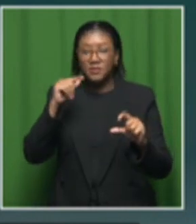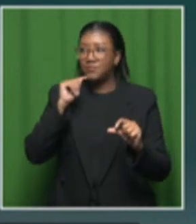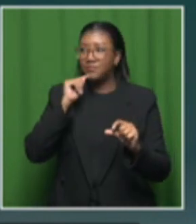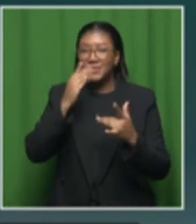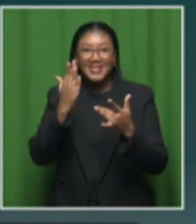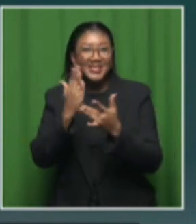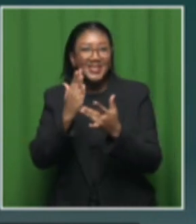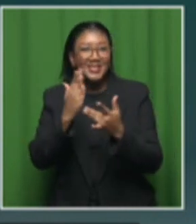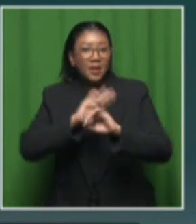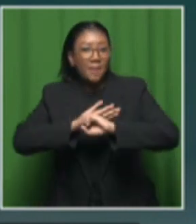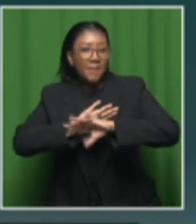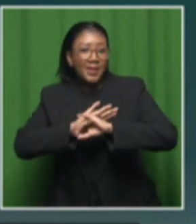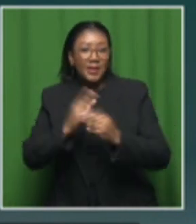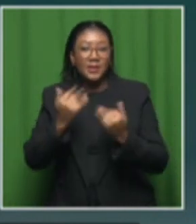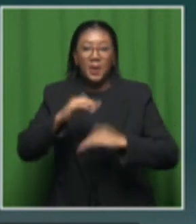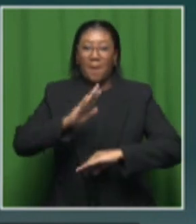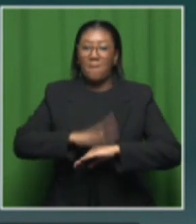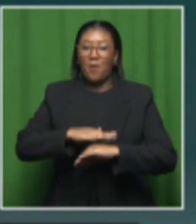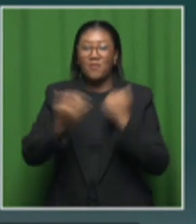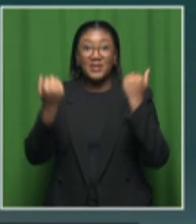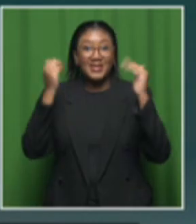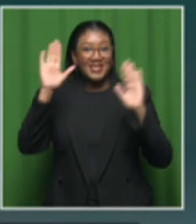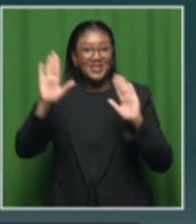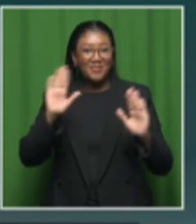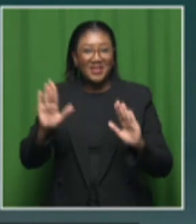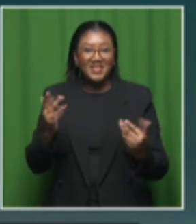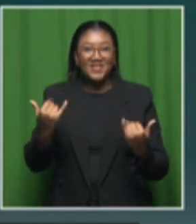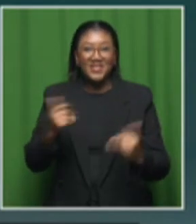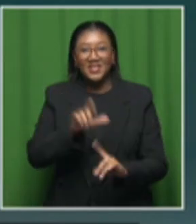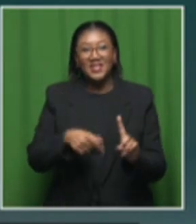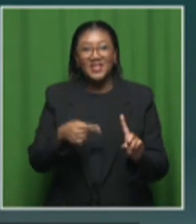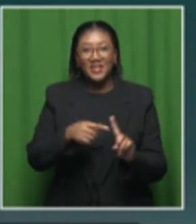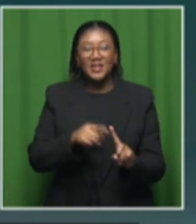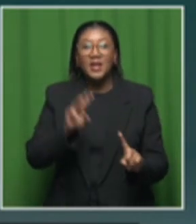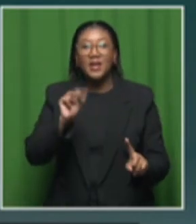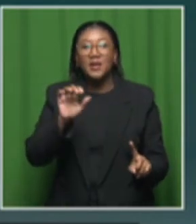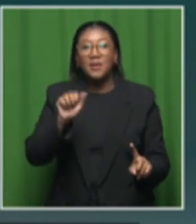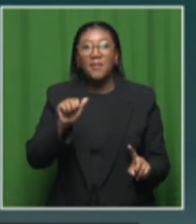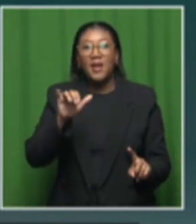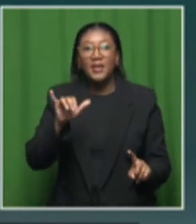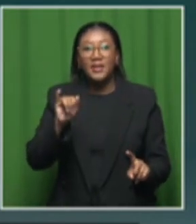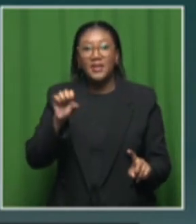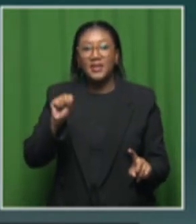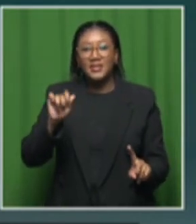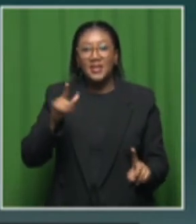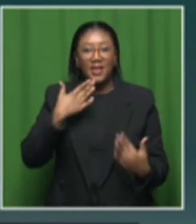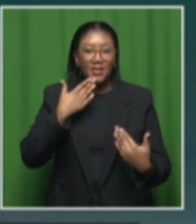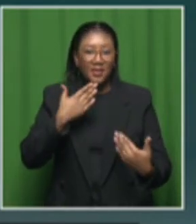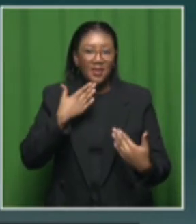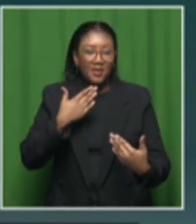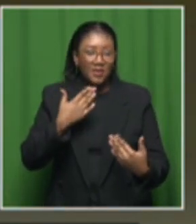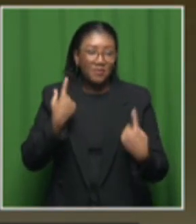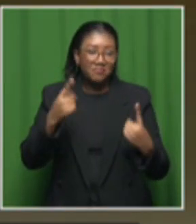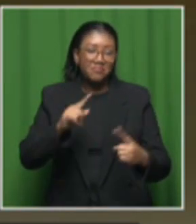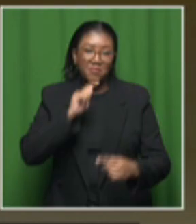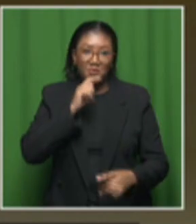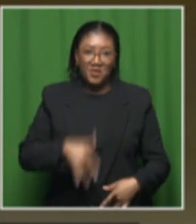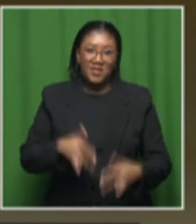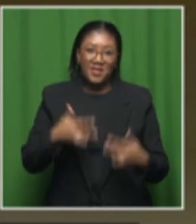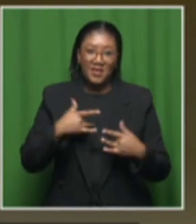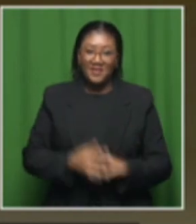share a little bit more about this exhibition this morning, we are joined by curator Mpumi Mayisa. Mpumi, good morning, and thank you. Thank you for making time to be here.